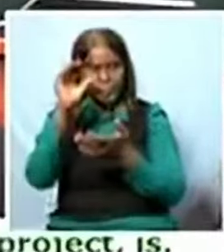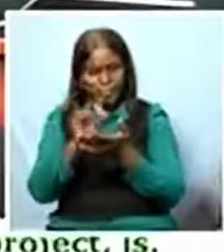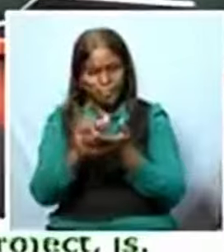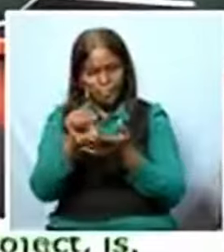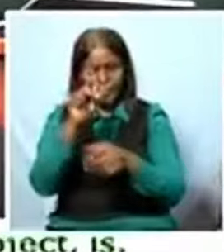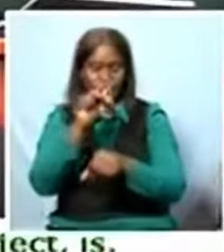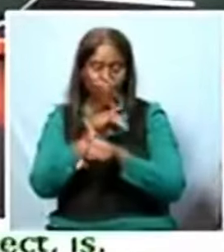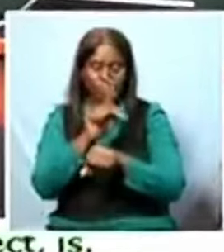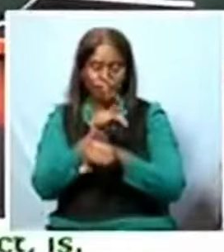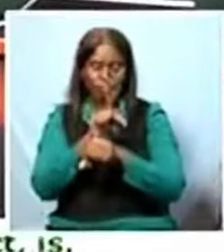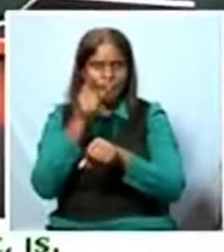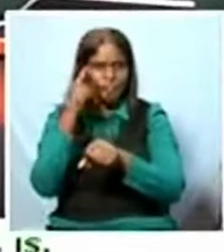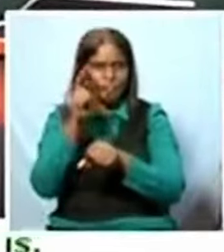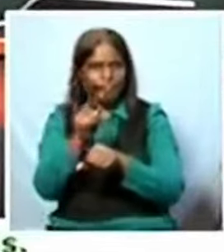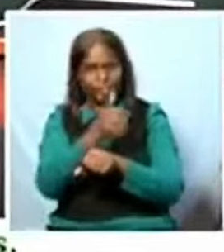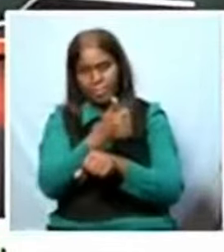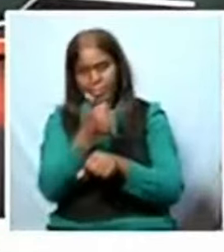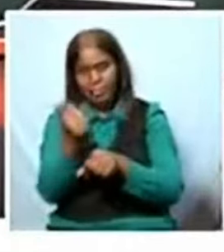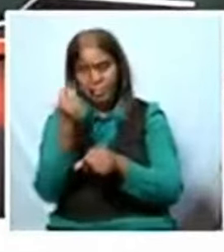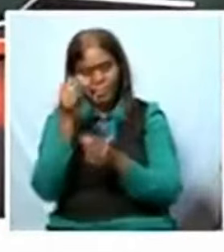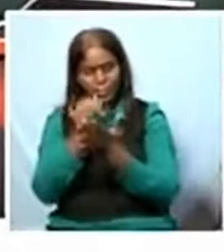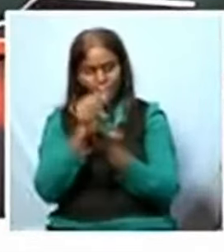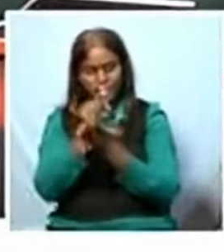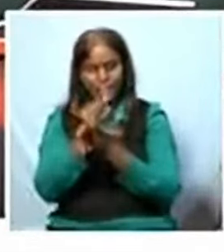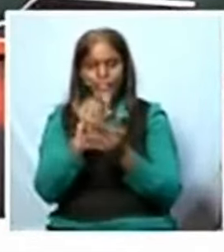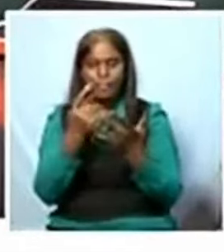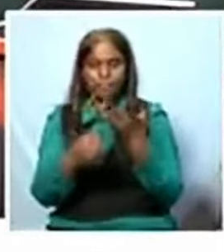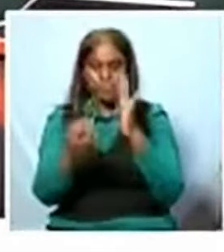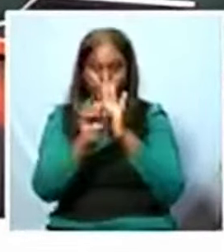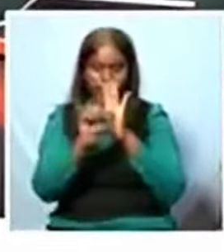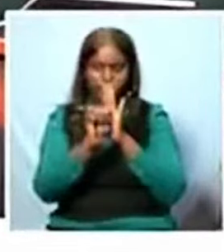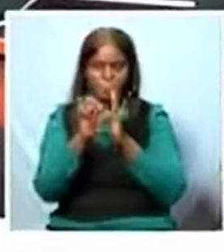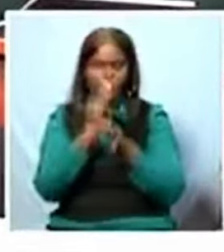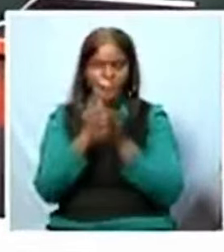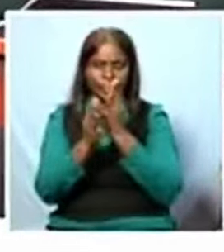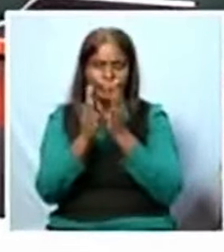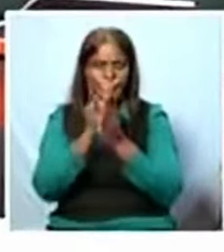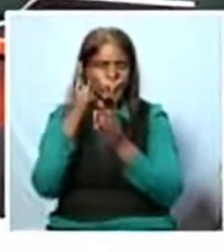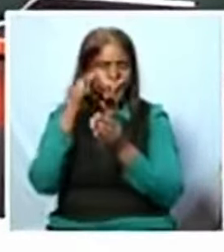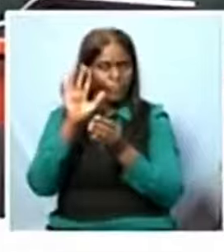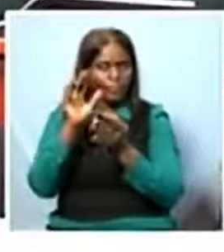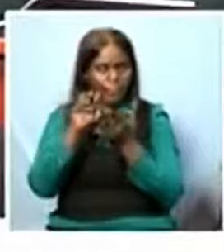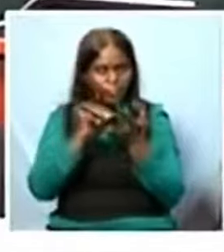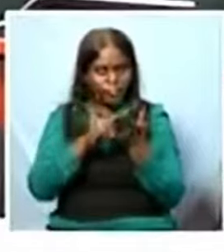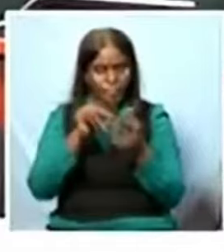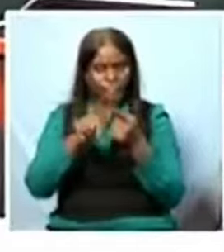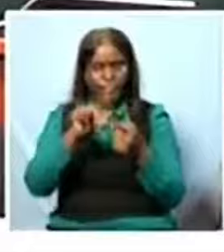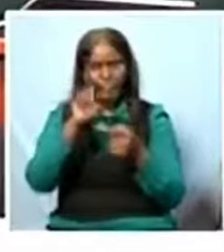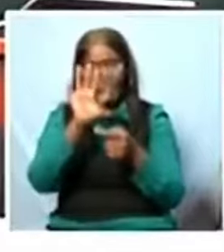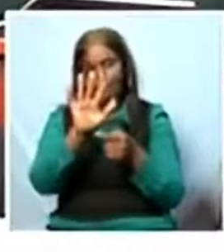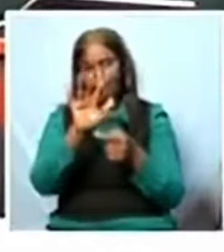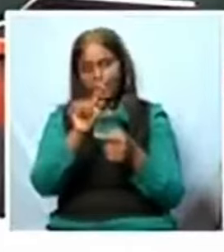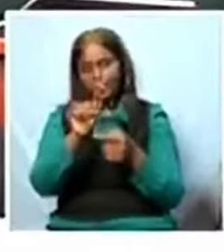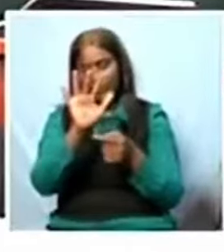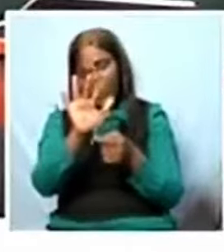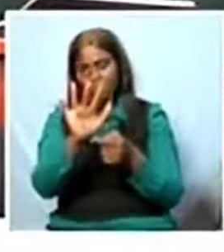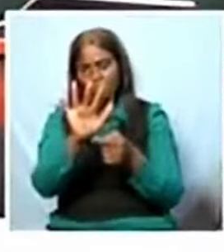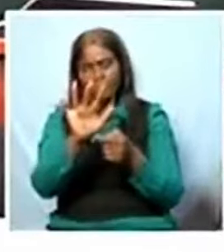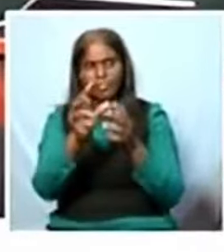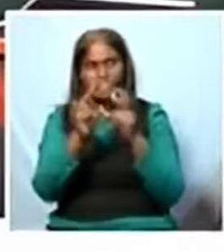the construction of this office infrastructure from 5 million to 2.5.